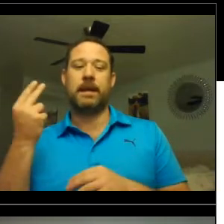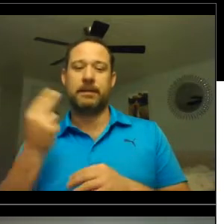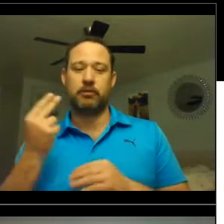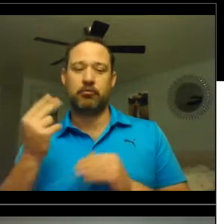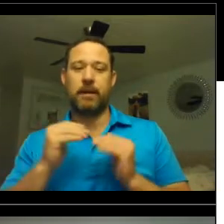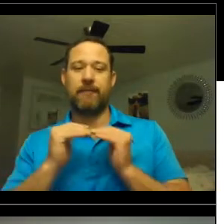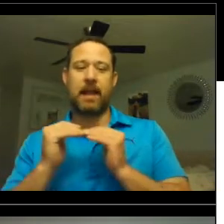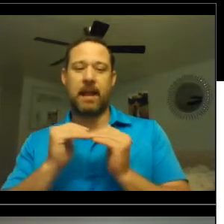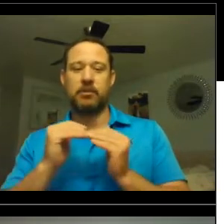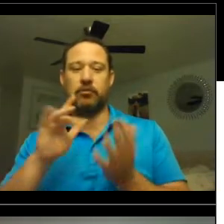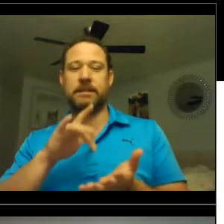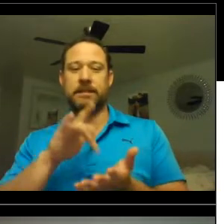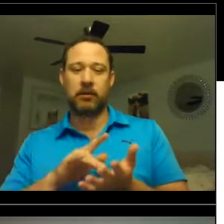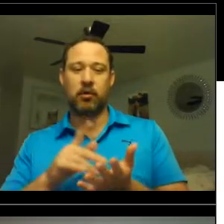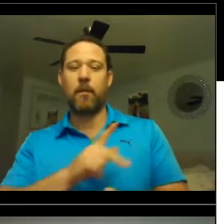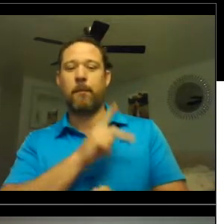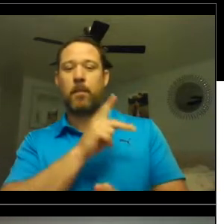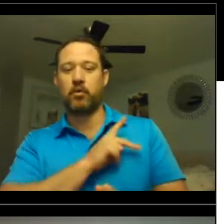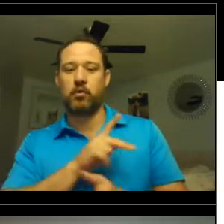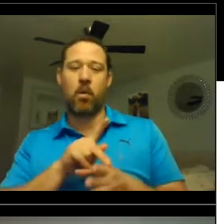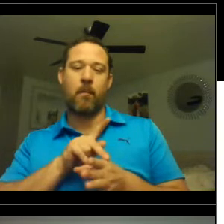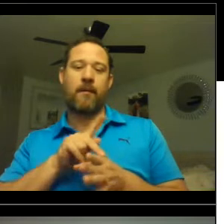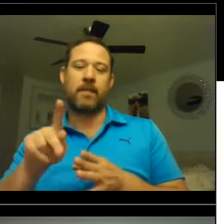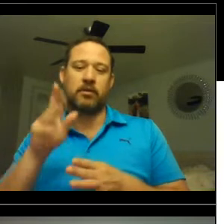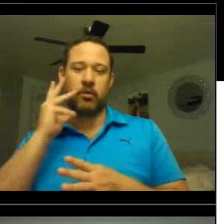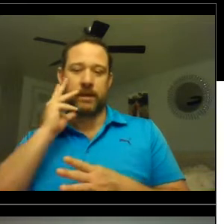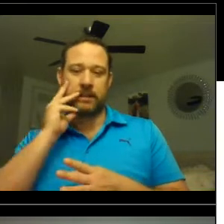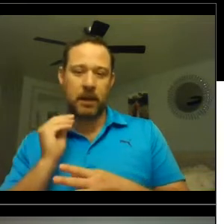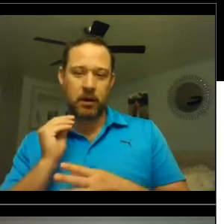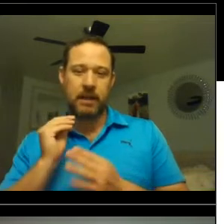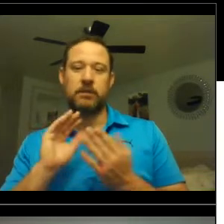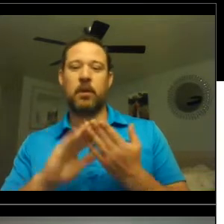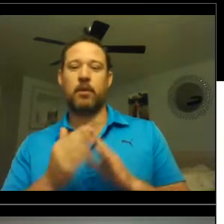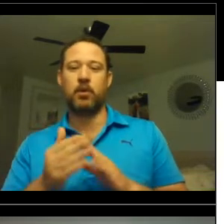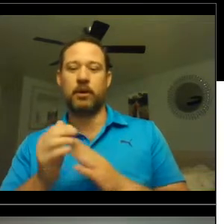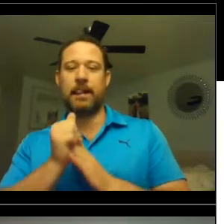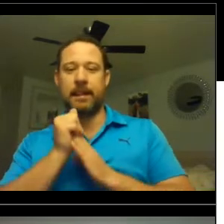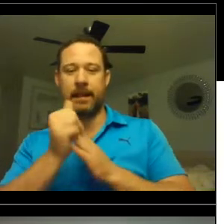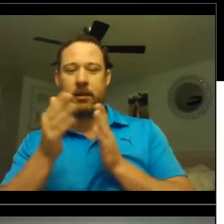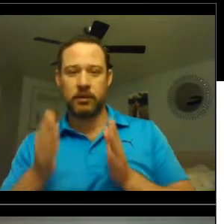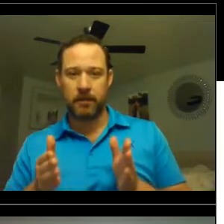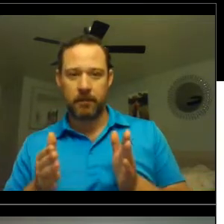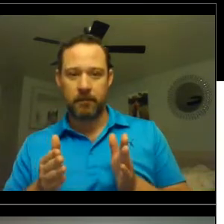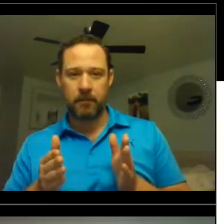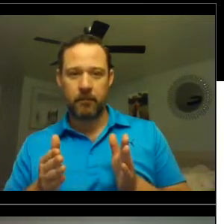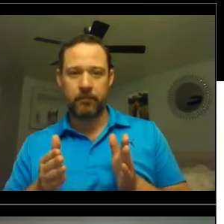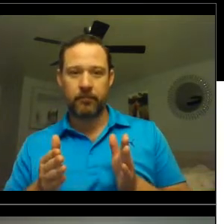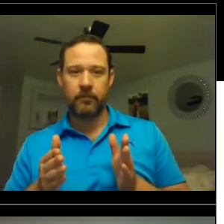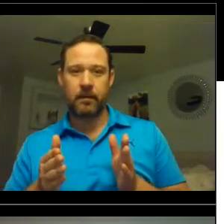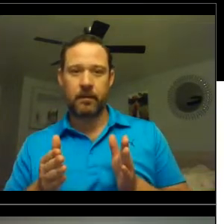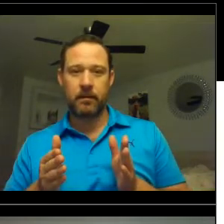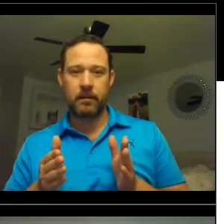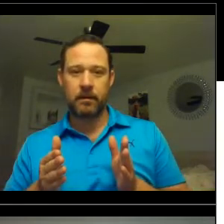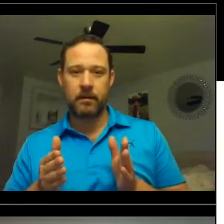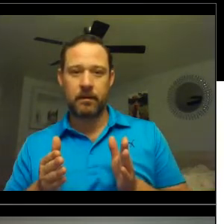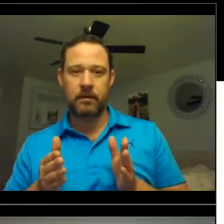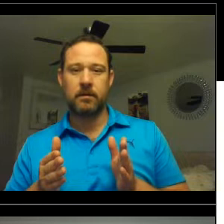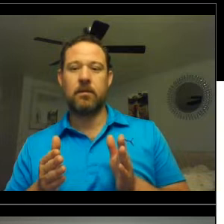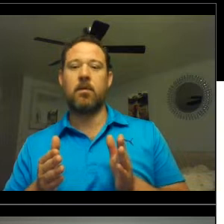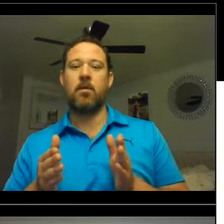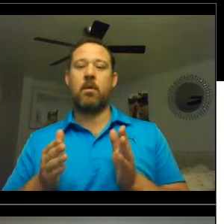equity-centered personal or professional experience or community leadership, or be actively engaged in